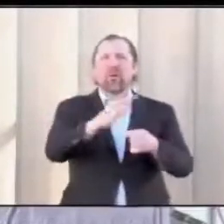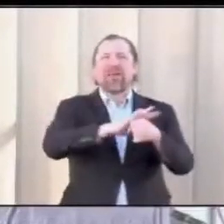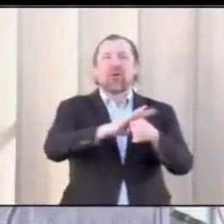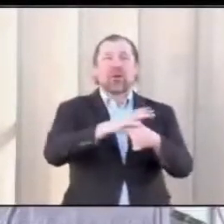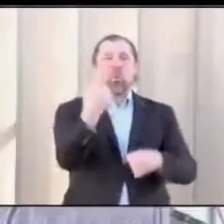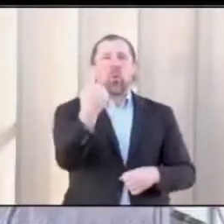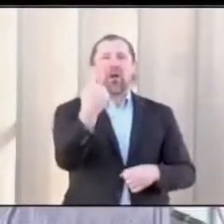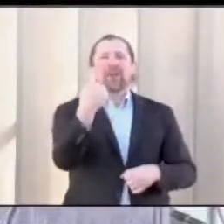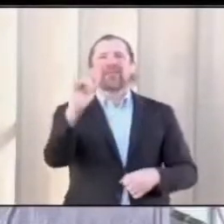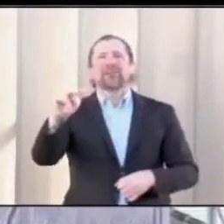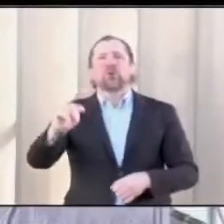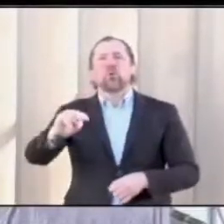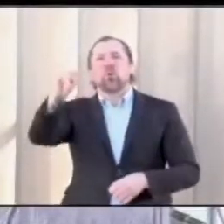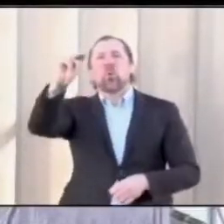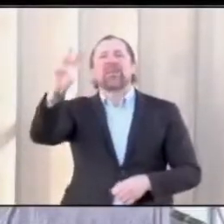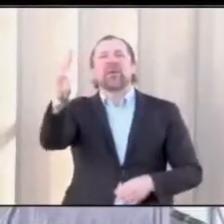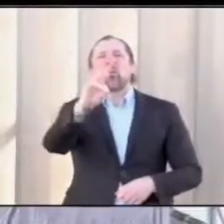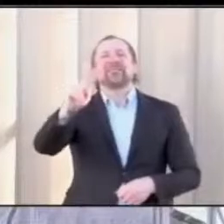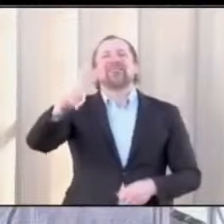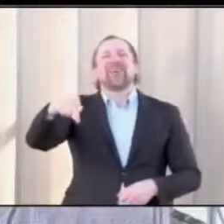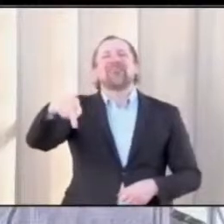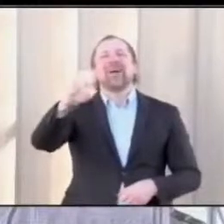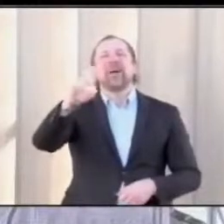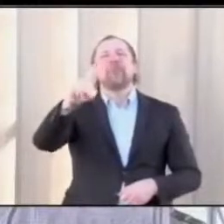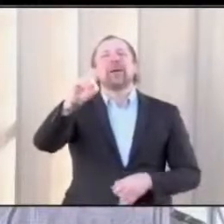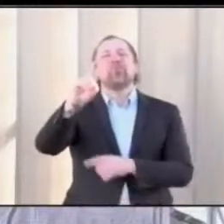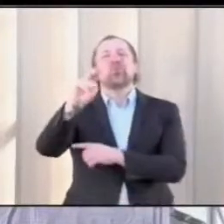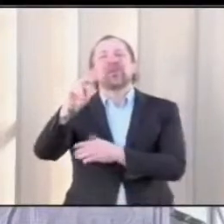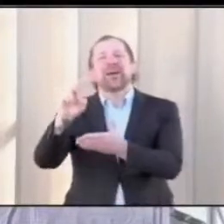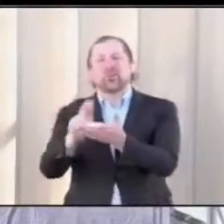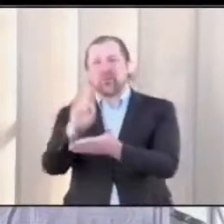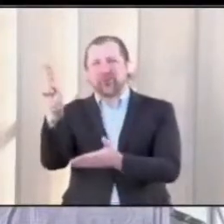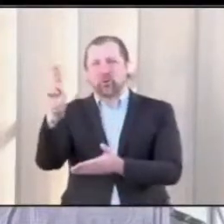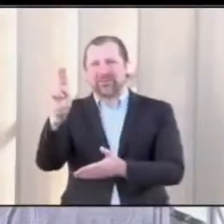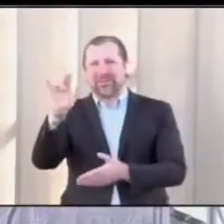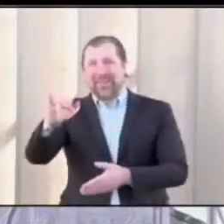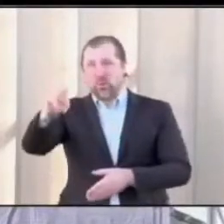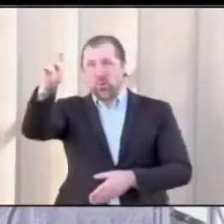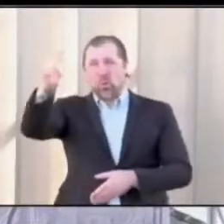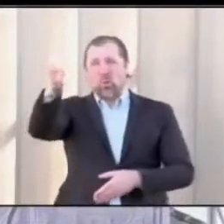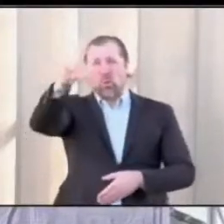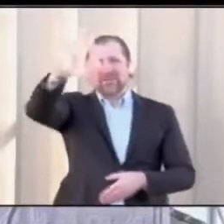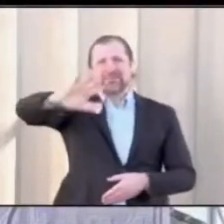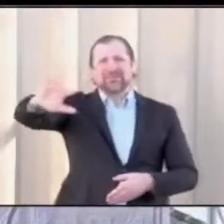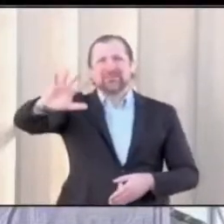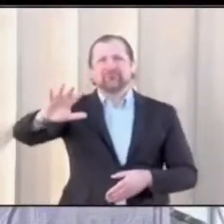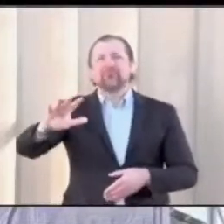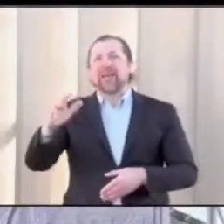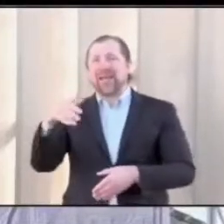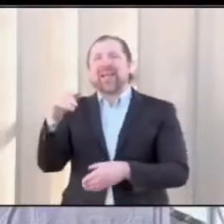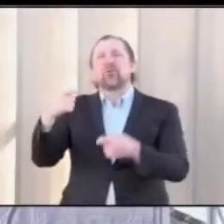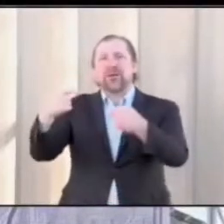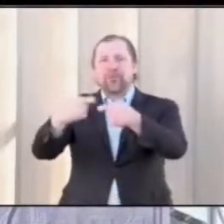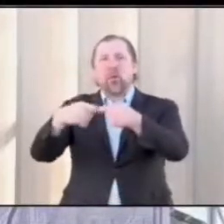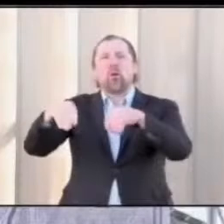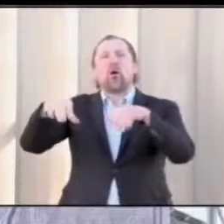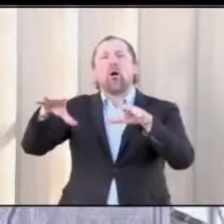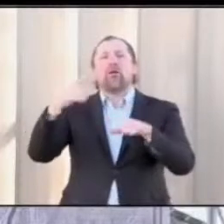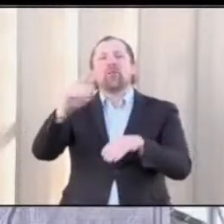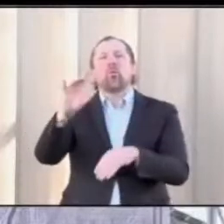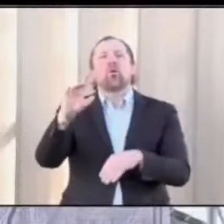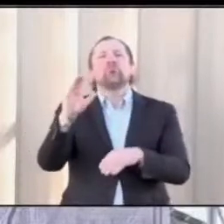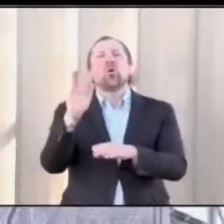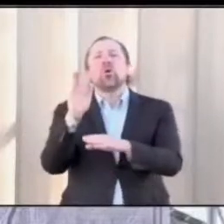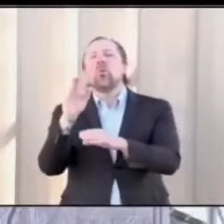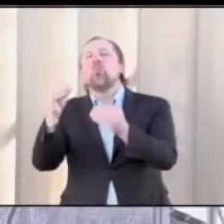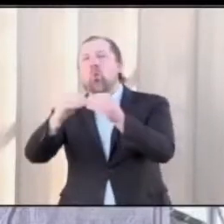is north and west of Pepperdine University. As of this morning, they have restored service to an additional 71 customers, bringing the